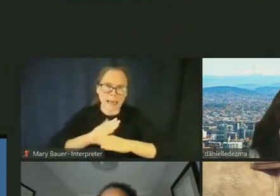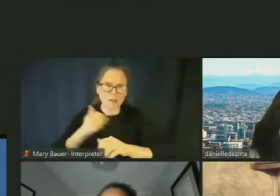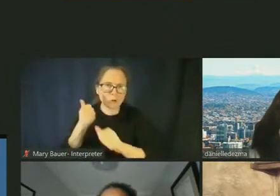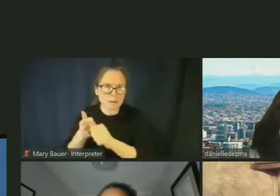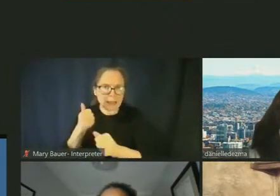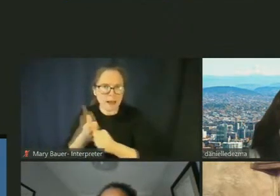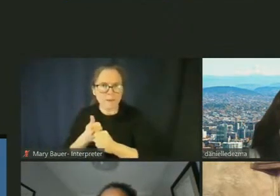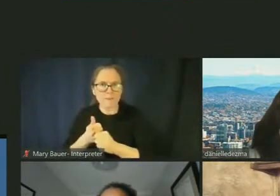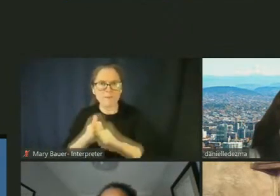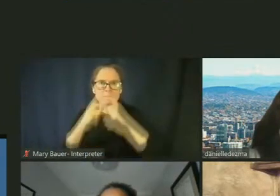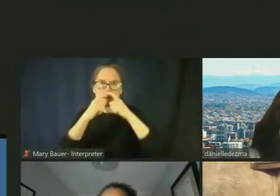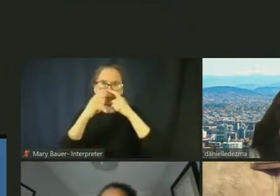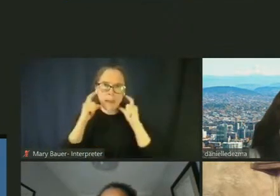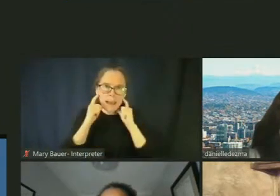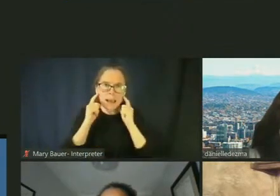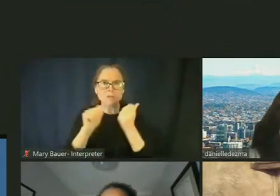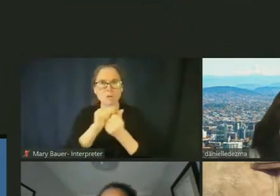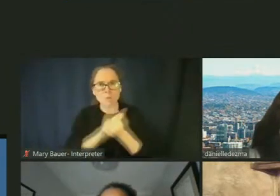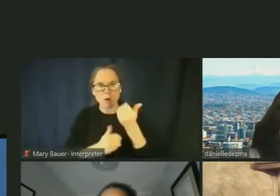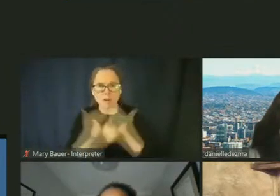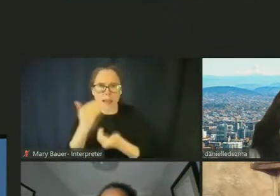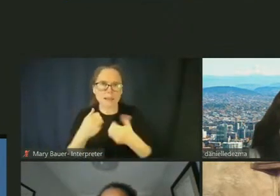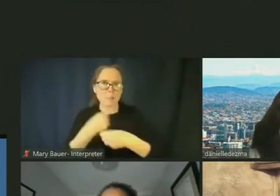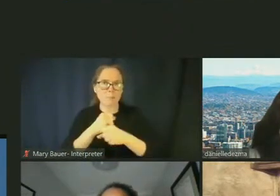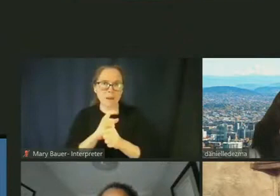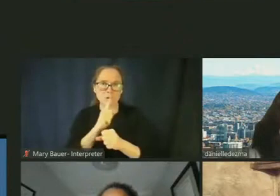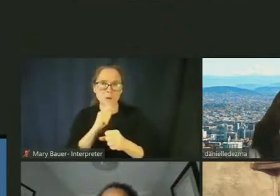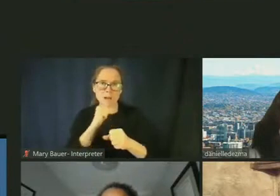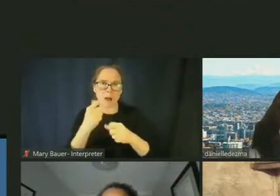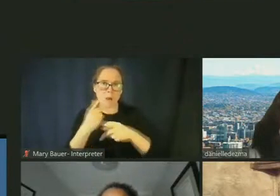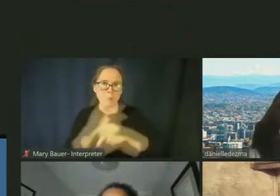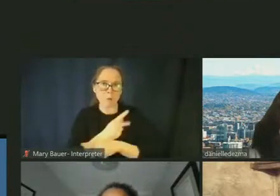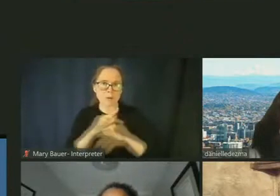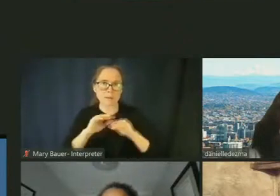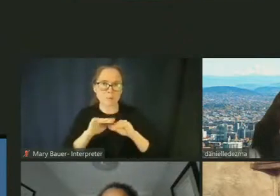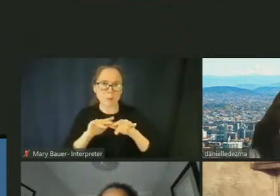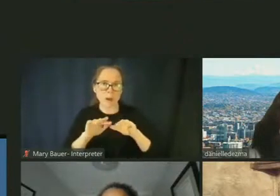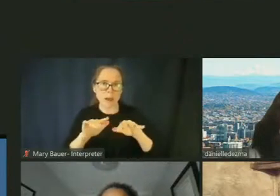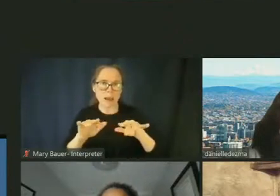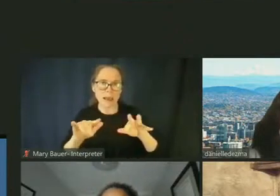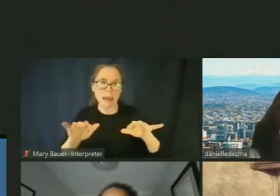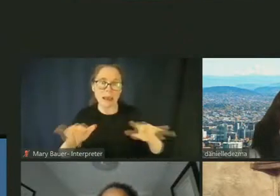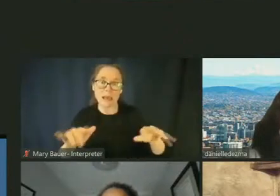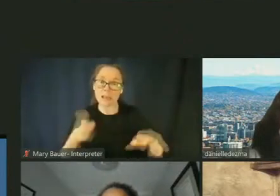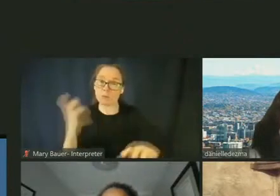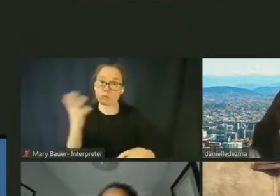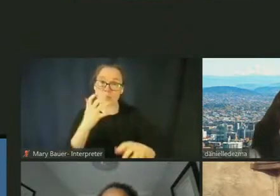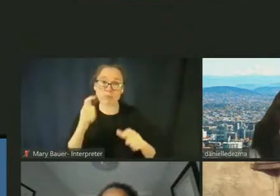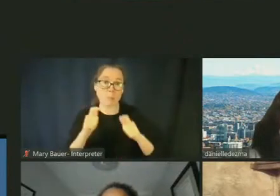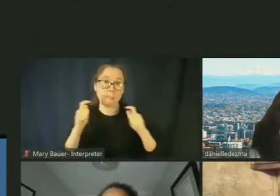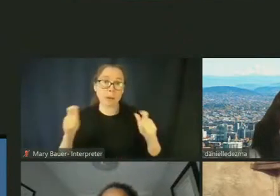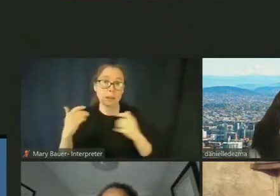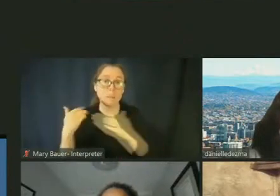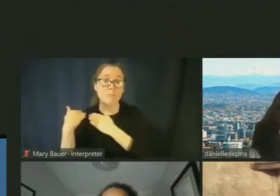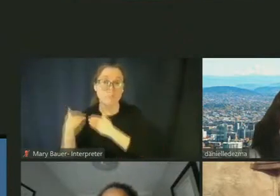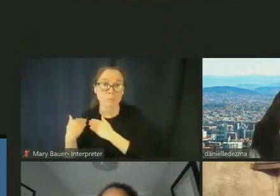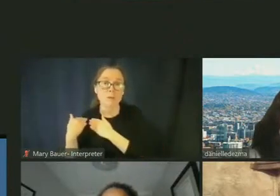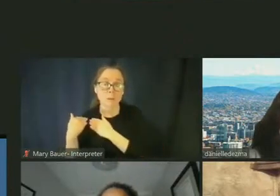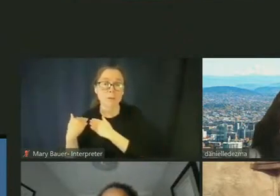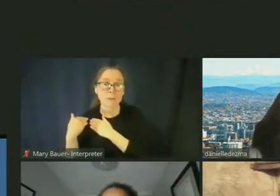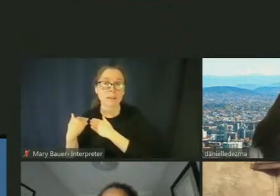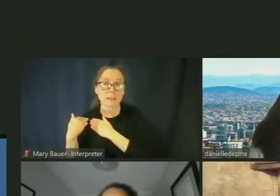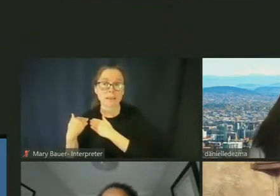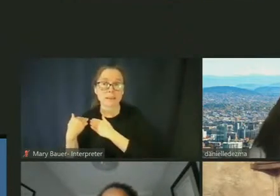to make sure that it doesn't spread. And it's a lot. It's a heavy lift. But